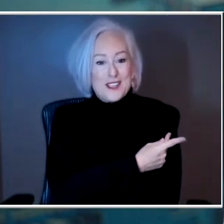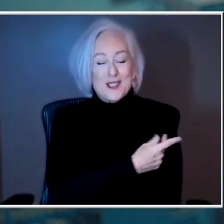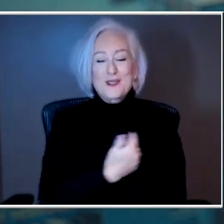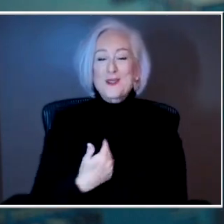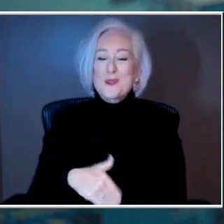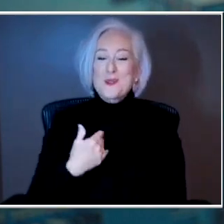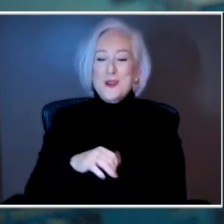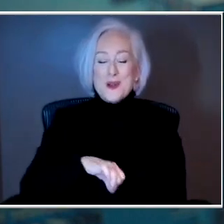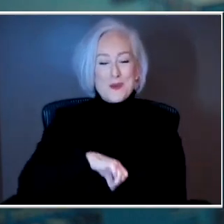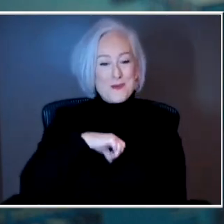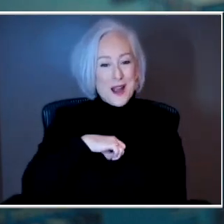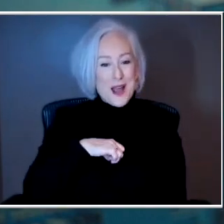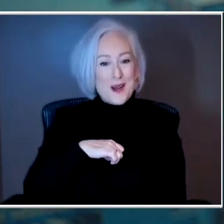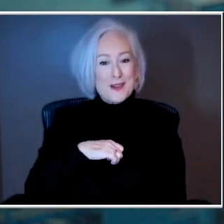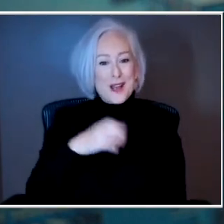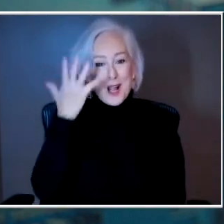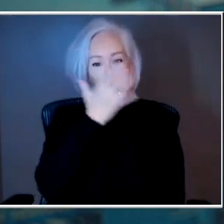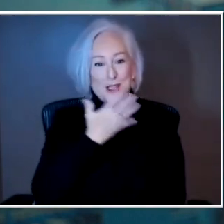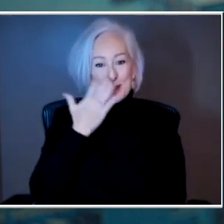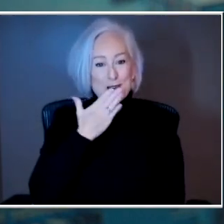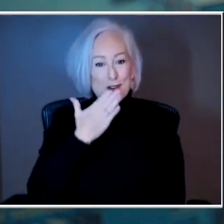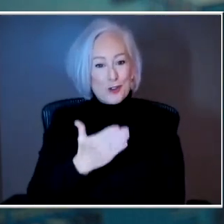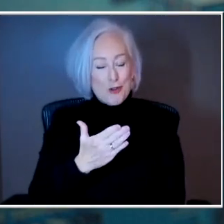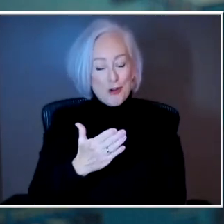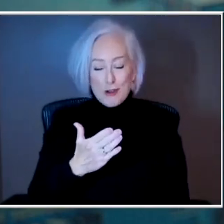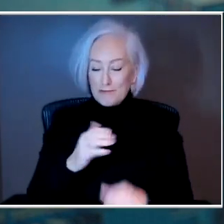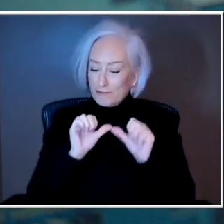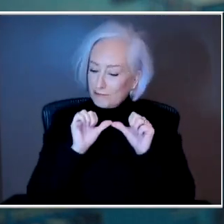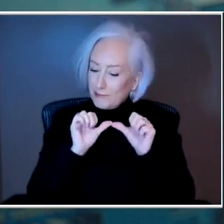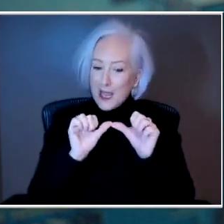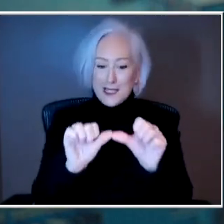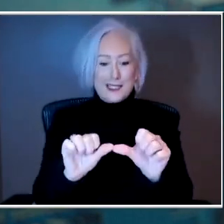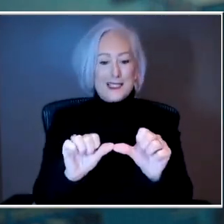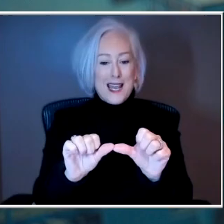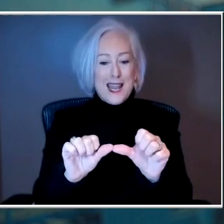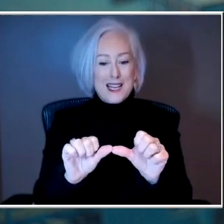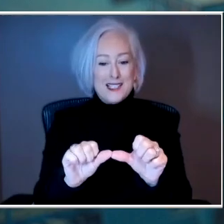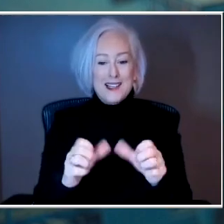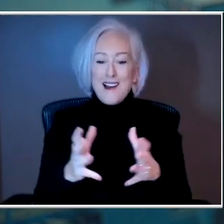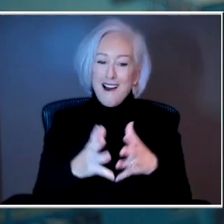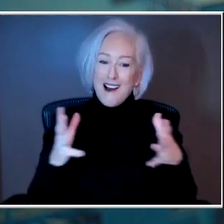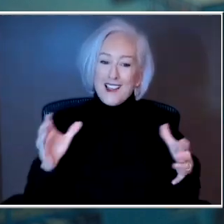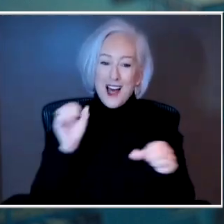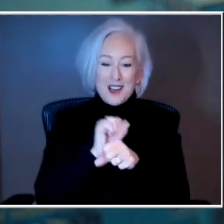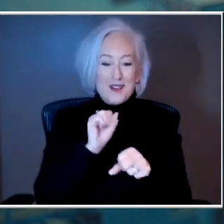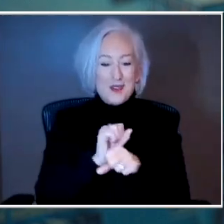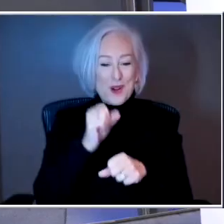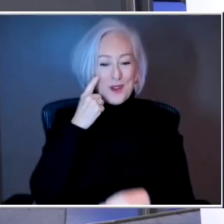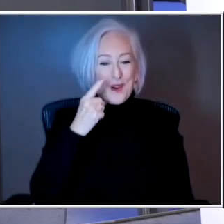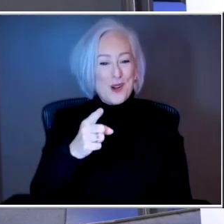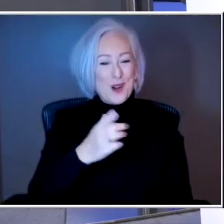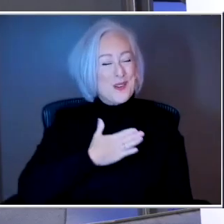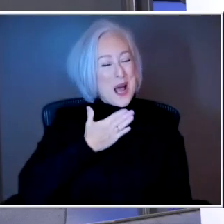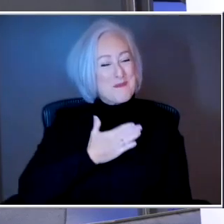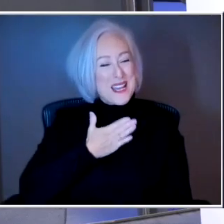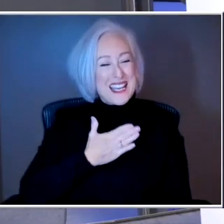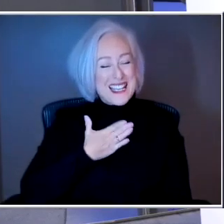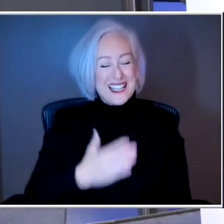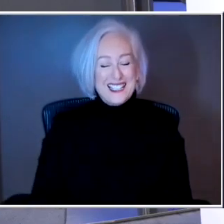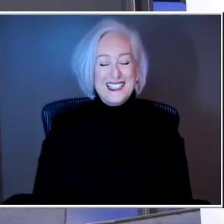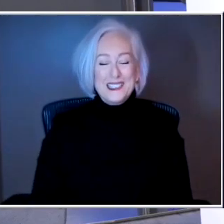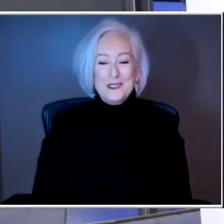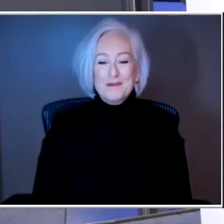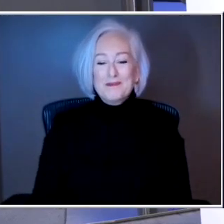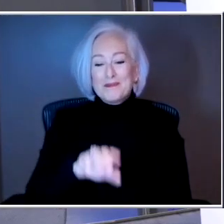good she looks, and she's maintained it. And there's been so much work that she's put into it, so I'm happy for her. Yes. So Tammy, you had